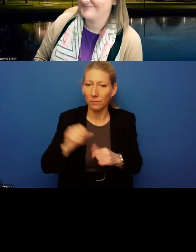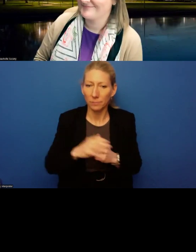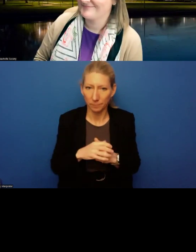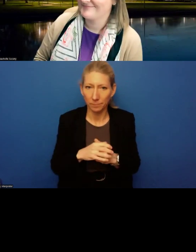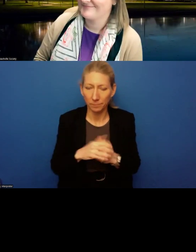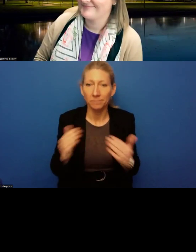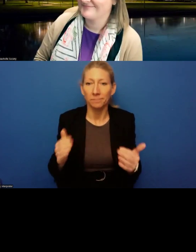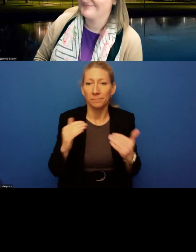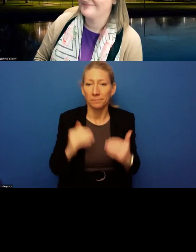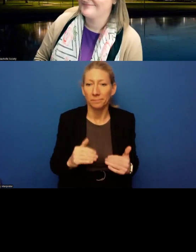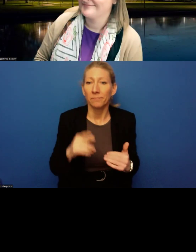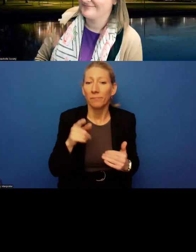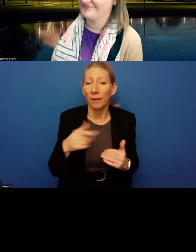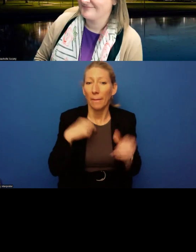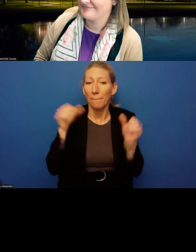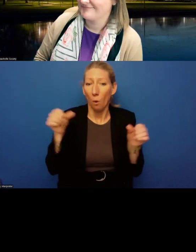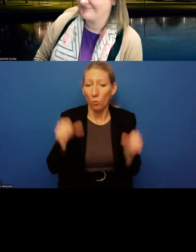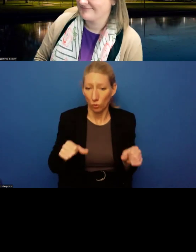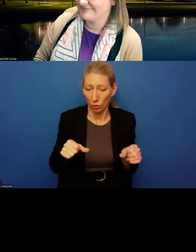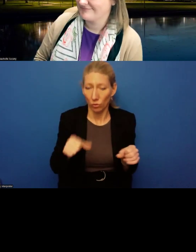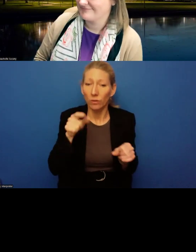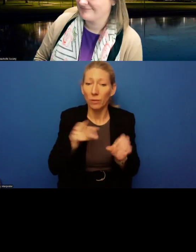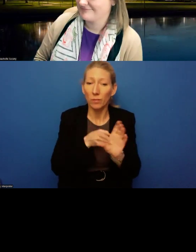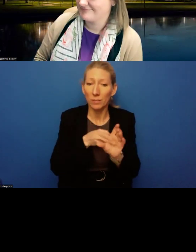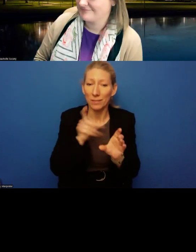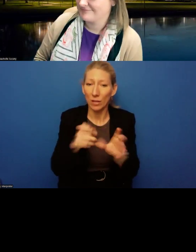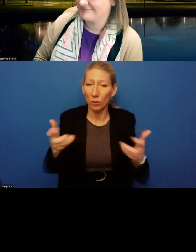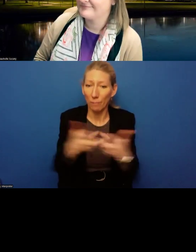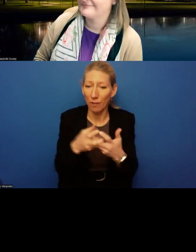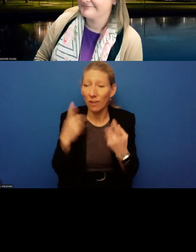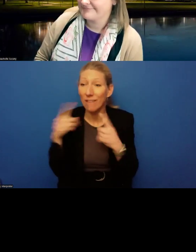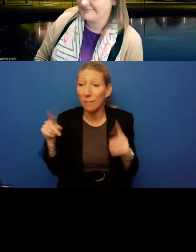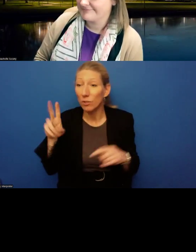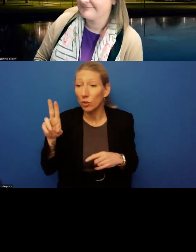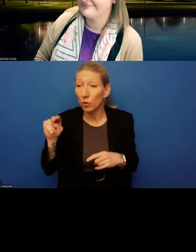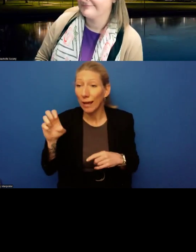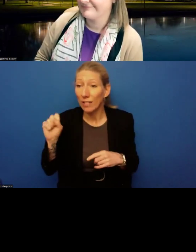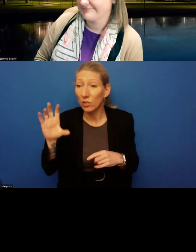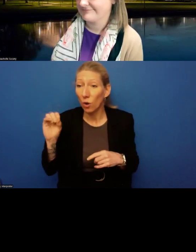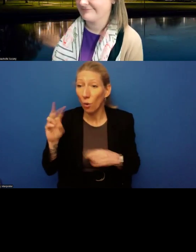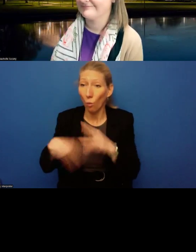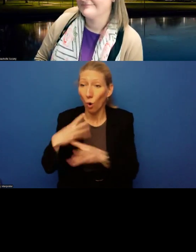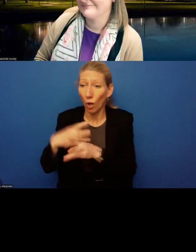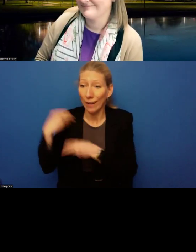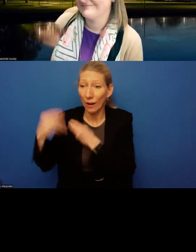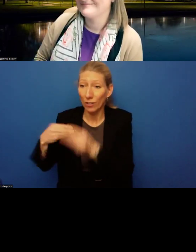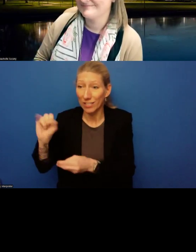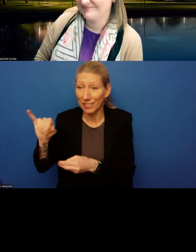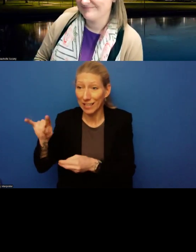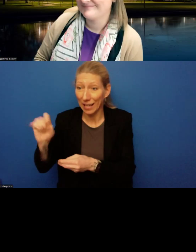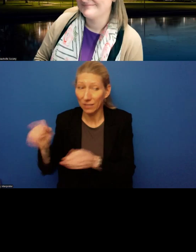Next to this station was a poster board where participants had to match up famous UNESCO World Heritage sites with their country of